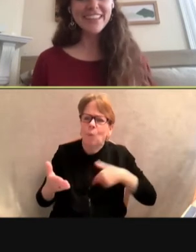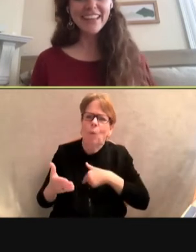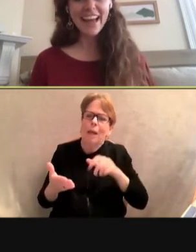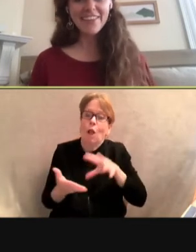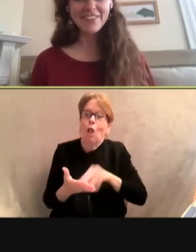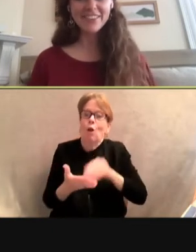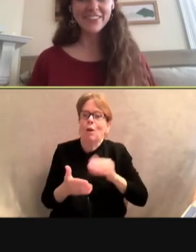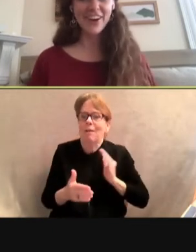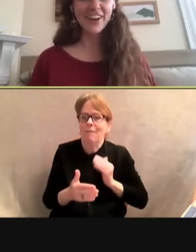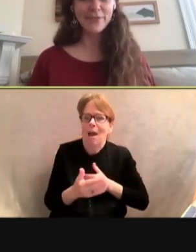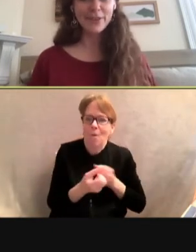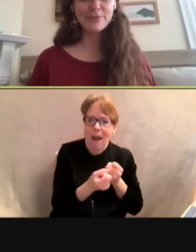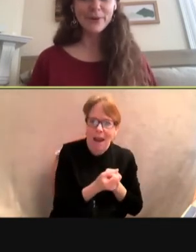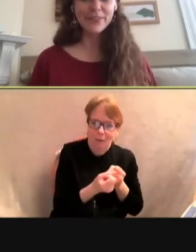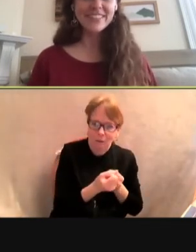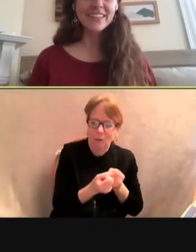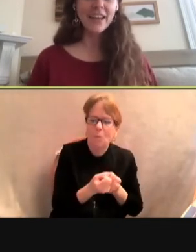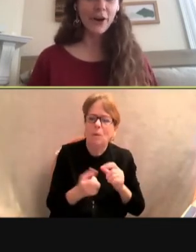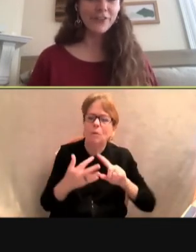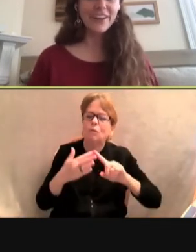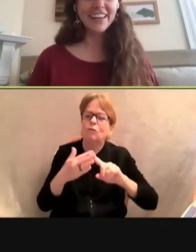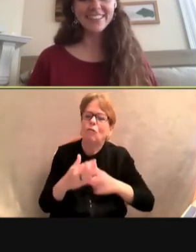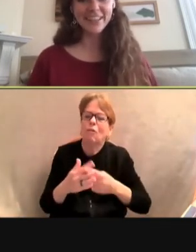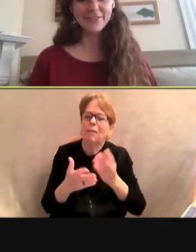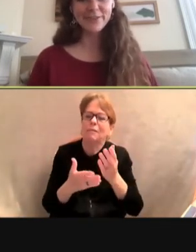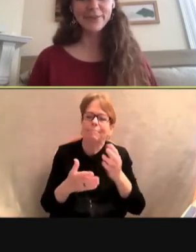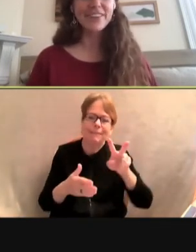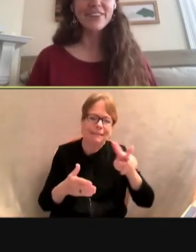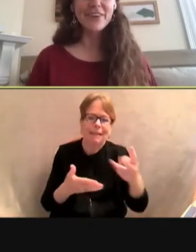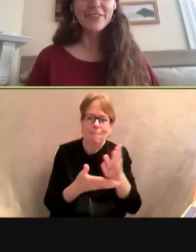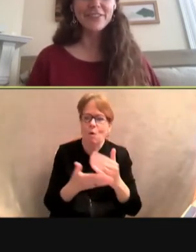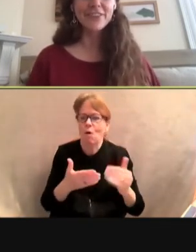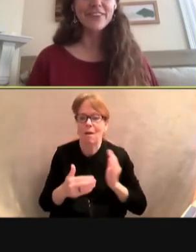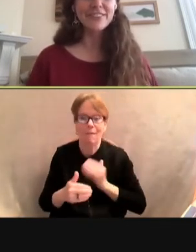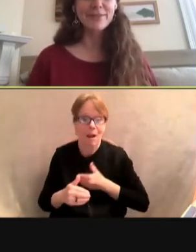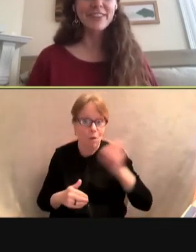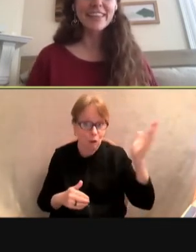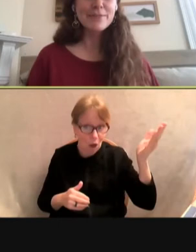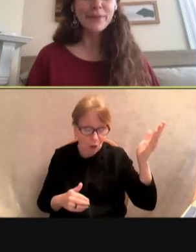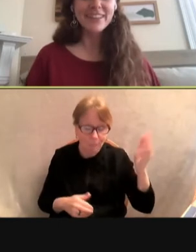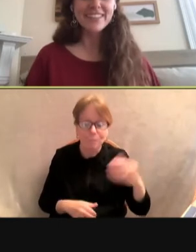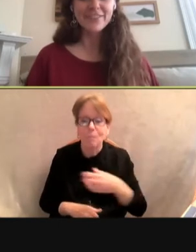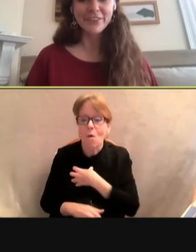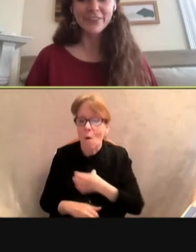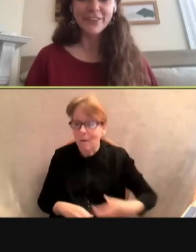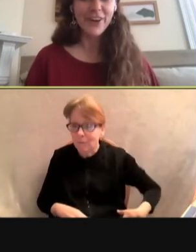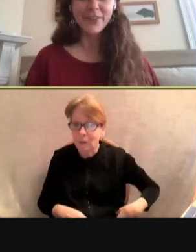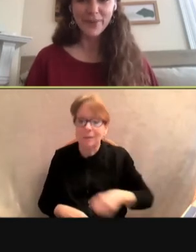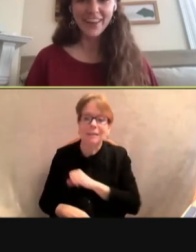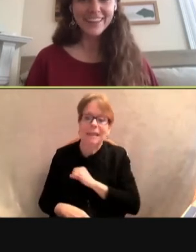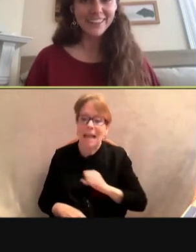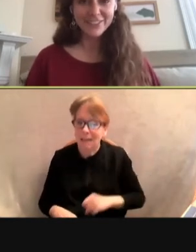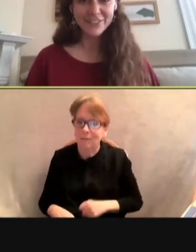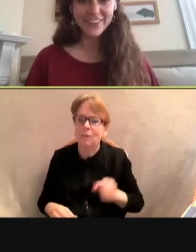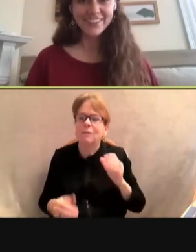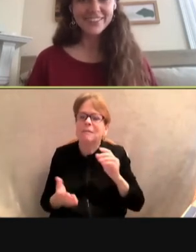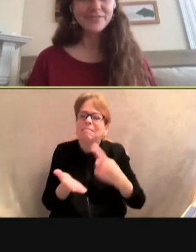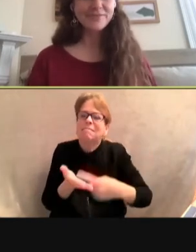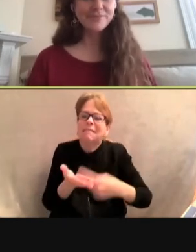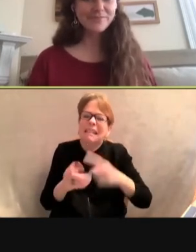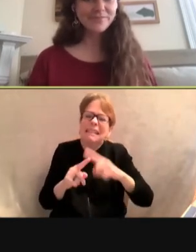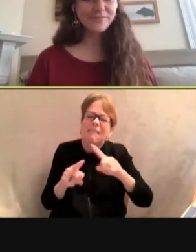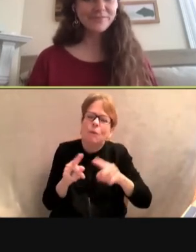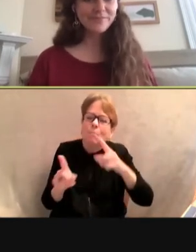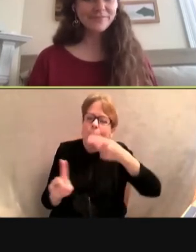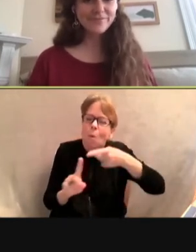to start the second half of this talk, in which both Harvard and Stanford will give an overview of some of the key points they've learned along the way in this journey.